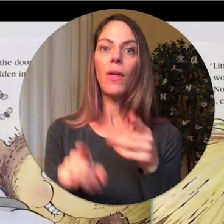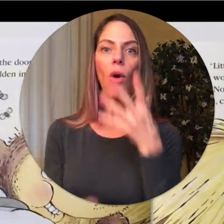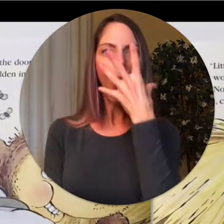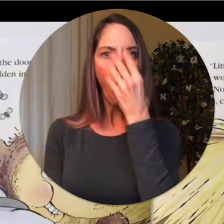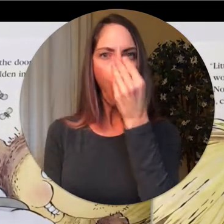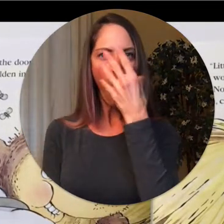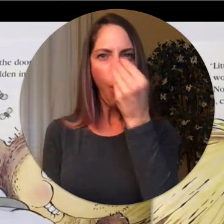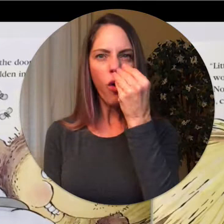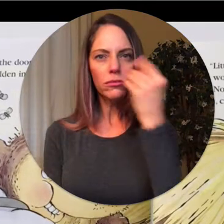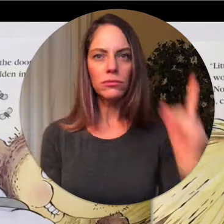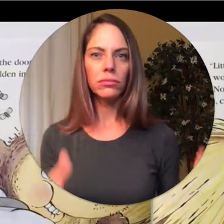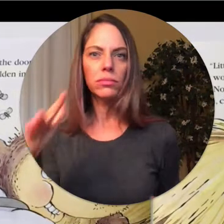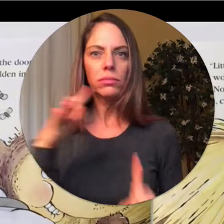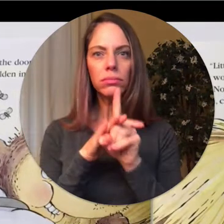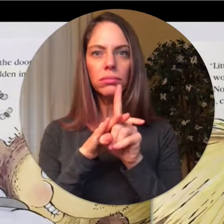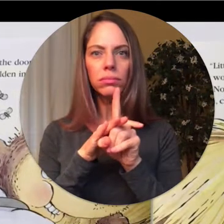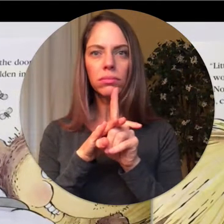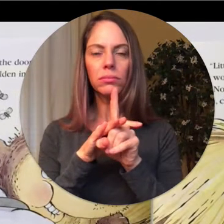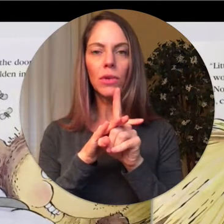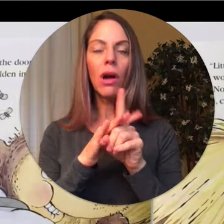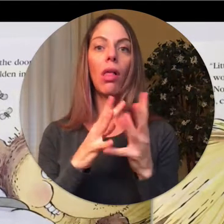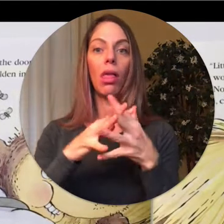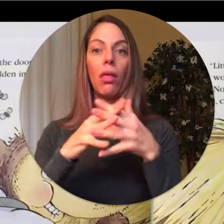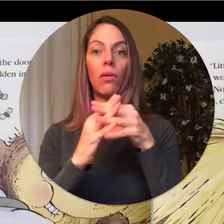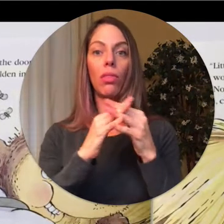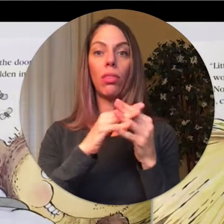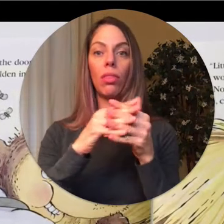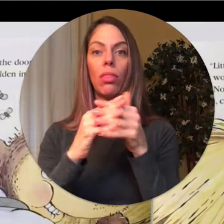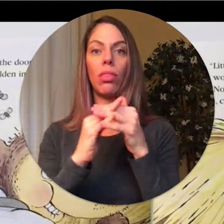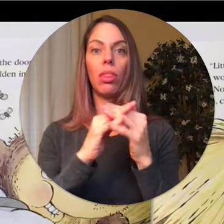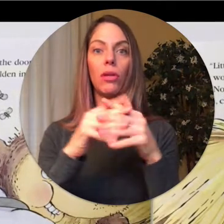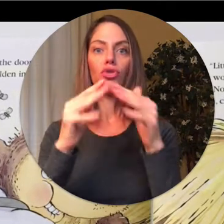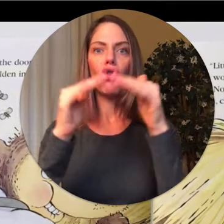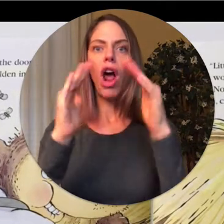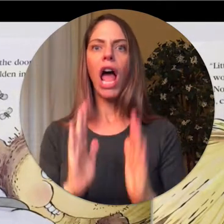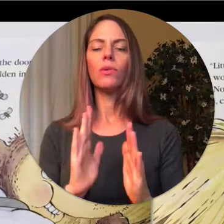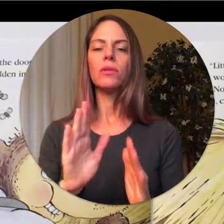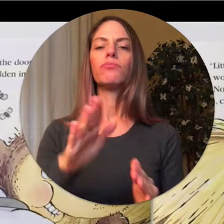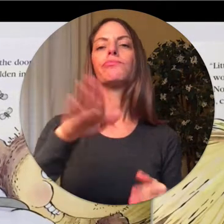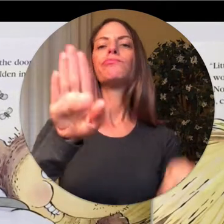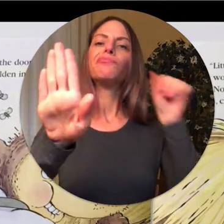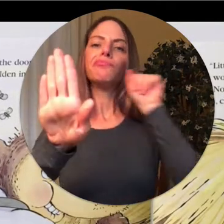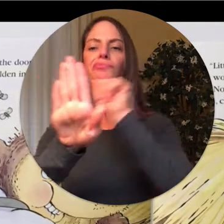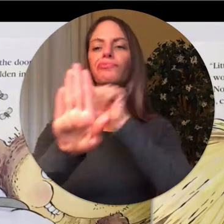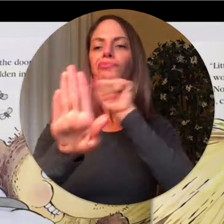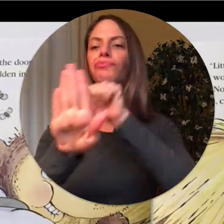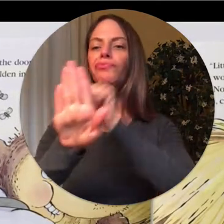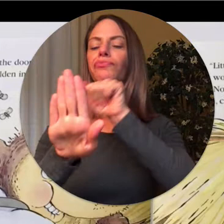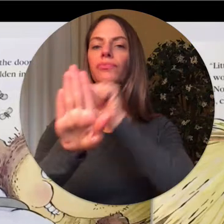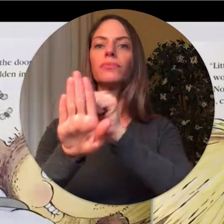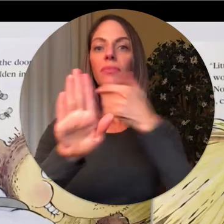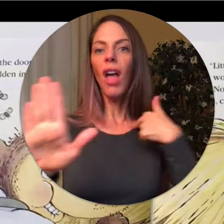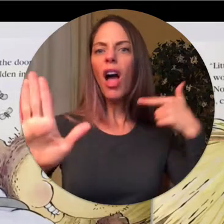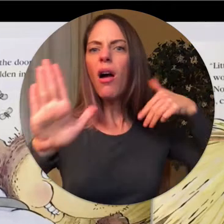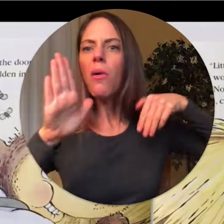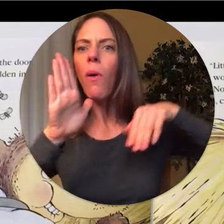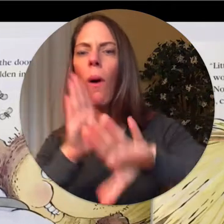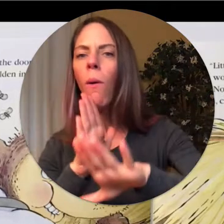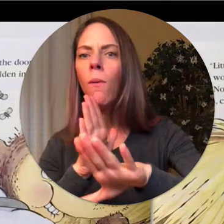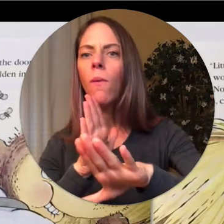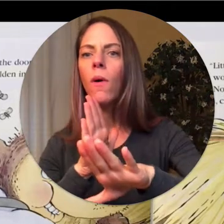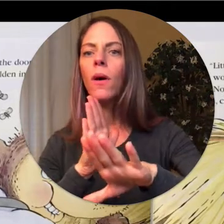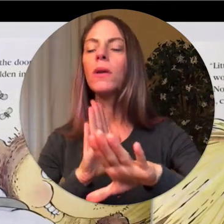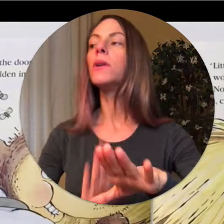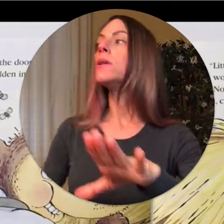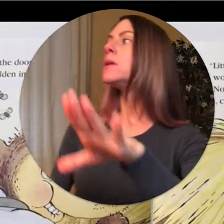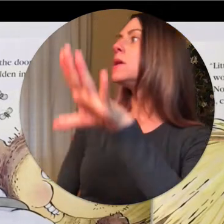sunshine. Little pig, let me come in," said the wolf, grinning his big wolf grin. "No!" cried the first little